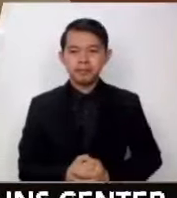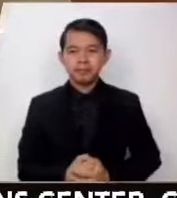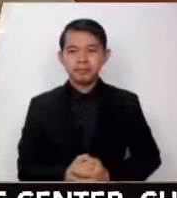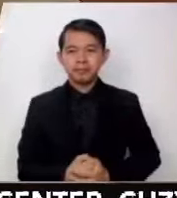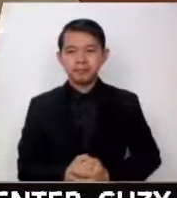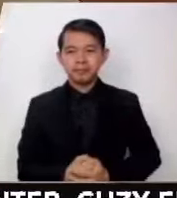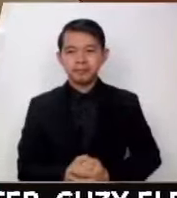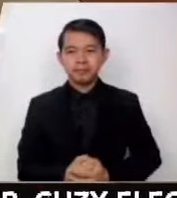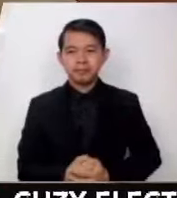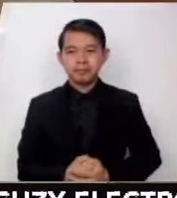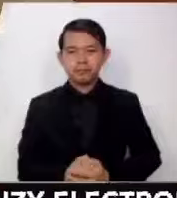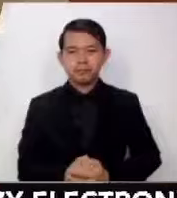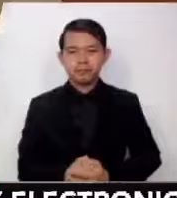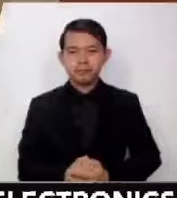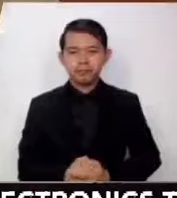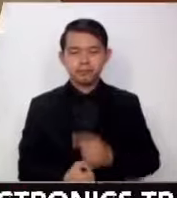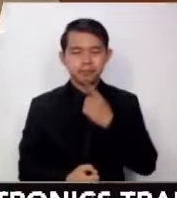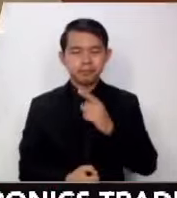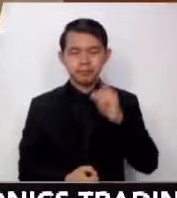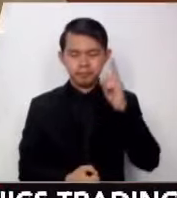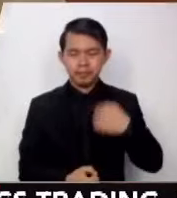I'm really deeply honored to